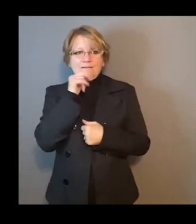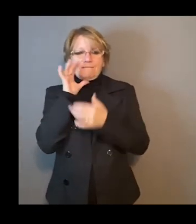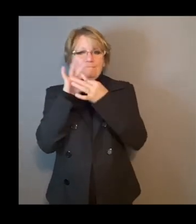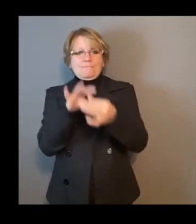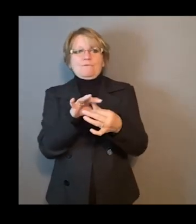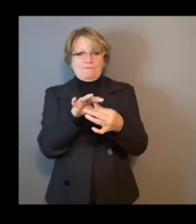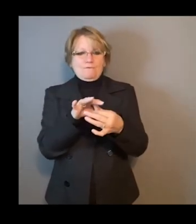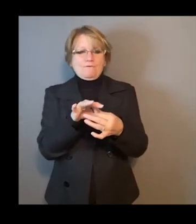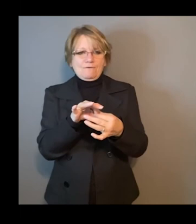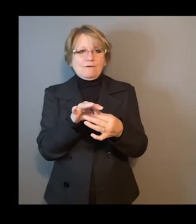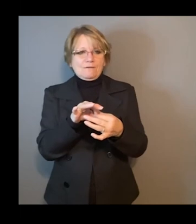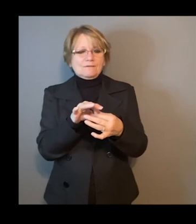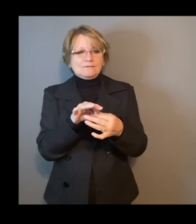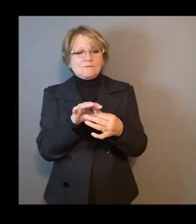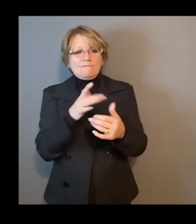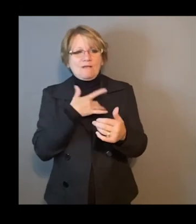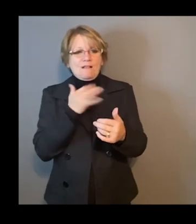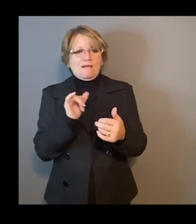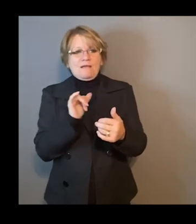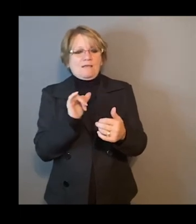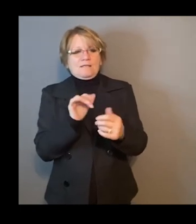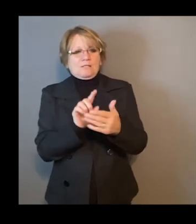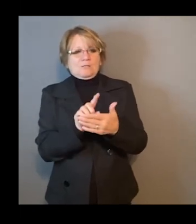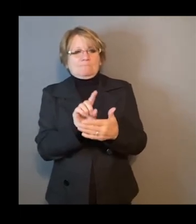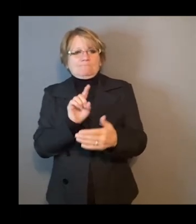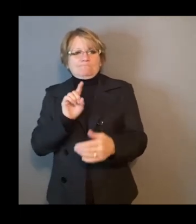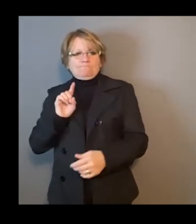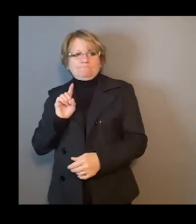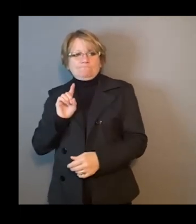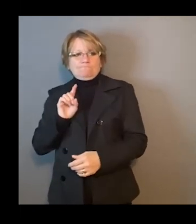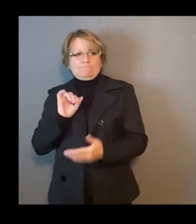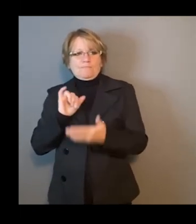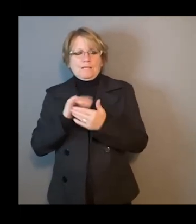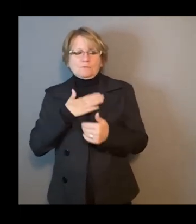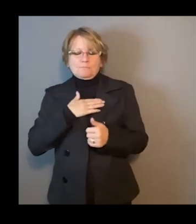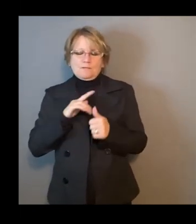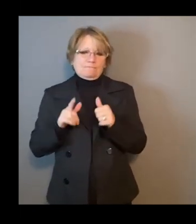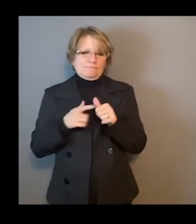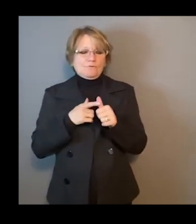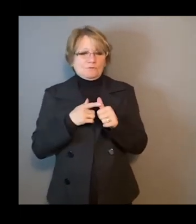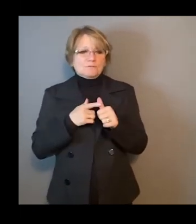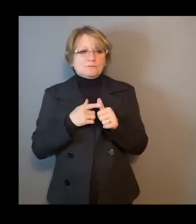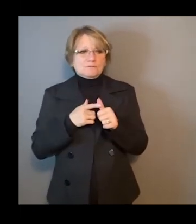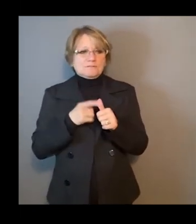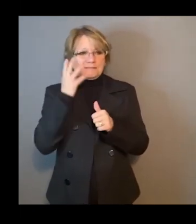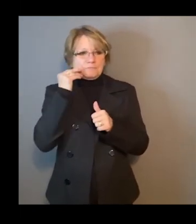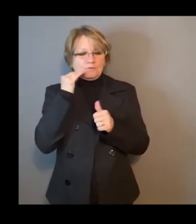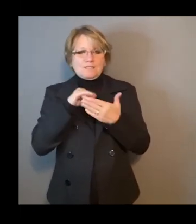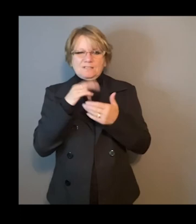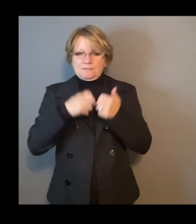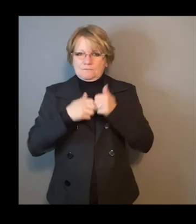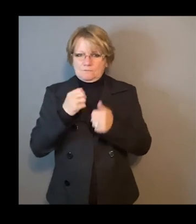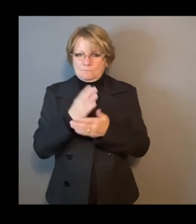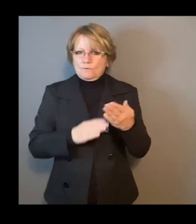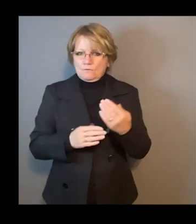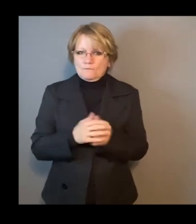belong there, you know? So it's kind of like, you know, so that to me, that was the difficult part of it.